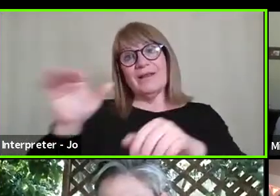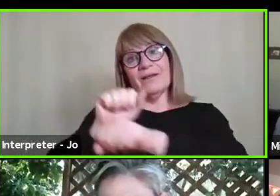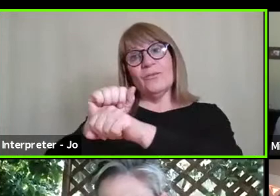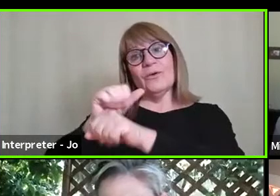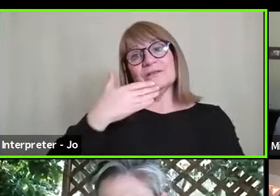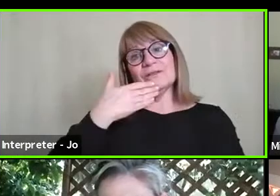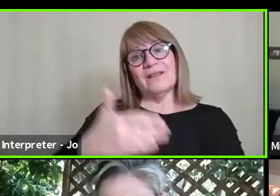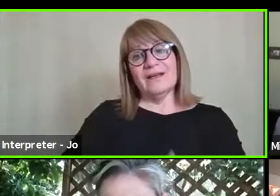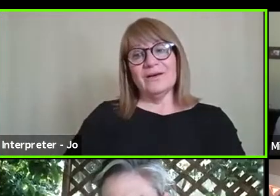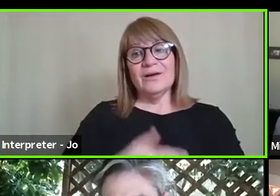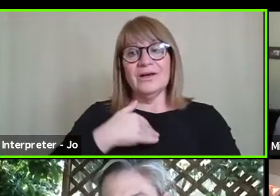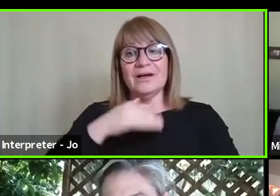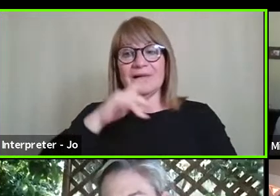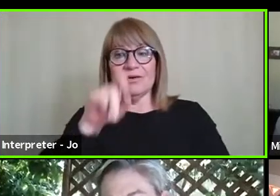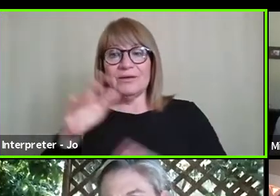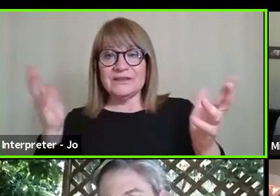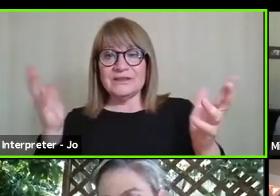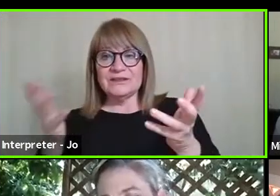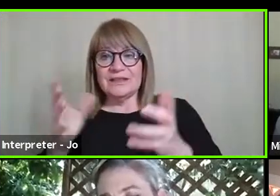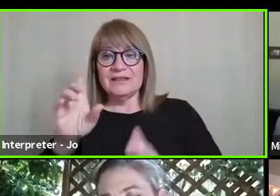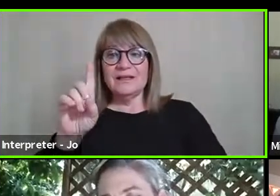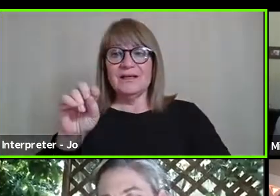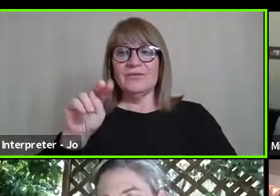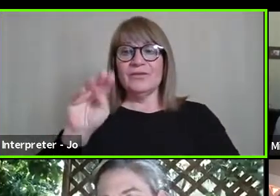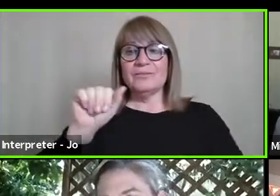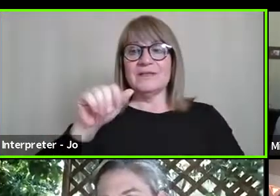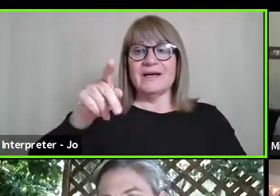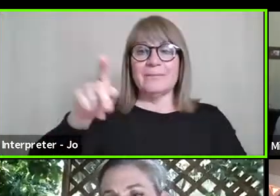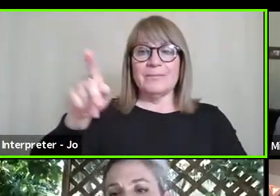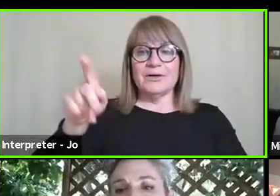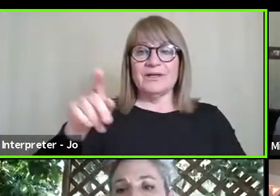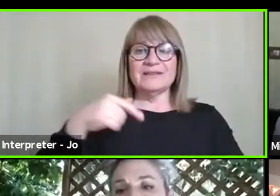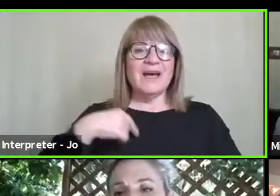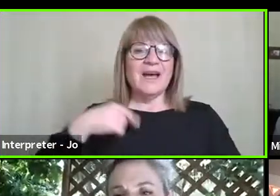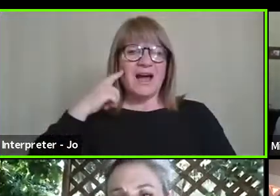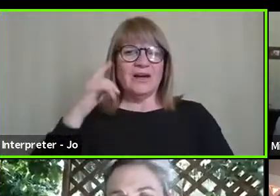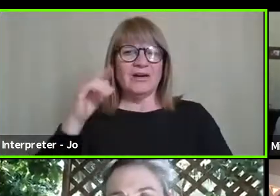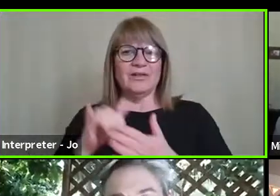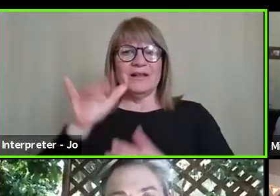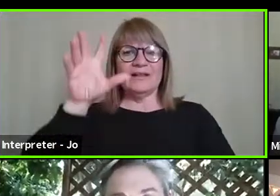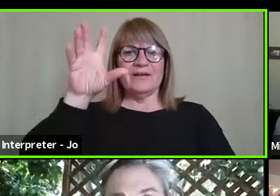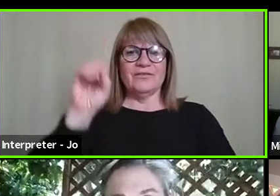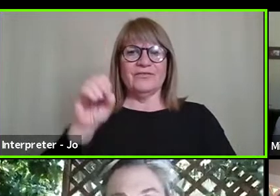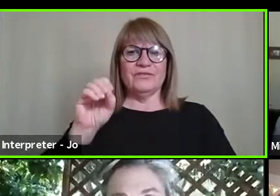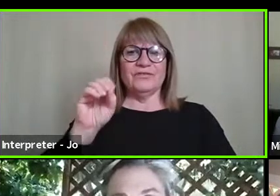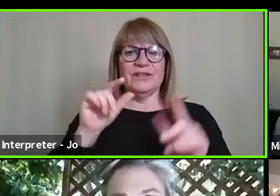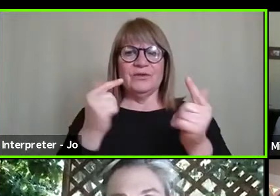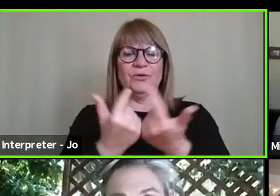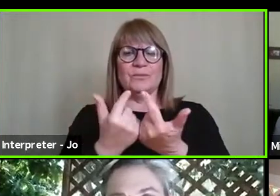there's a question in the chat from donna perkins i heard that there were 50 groups